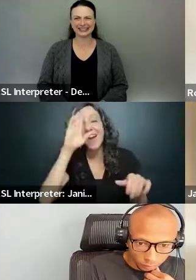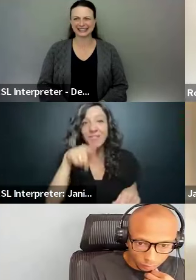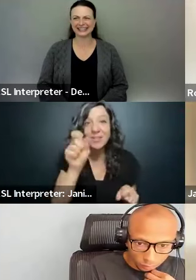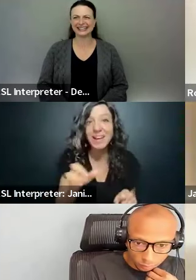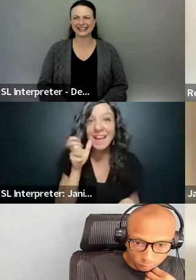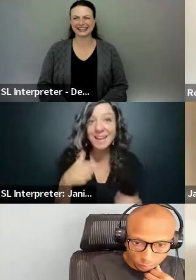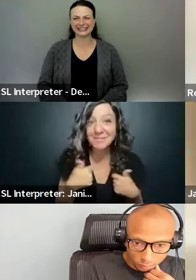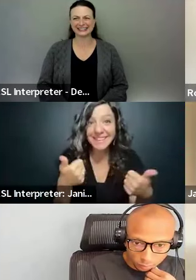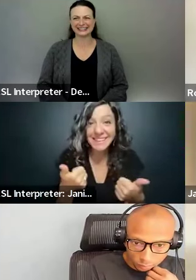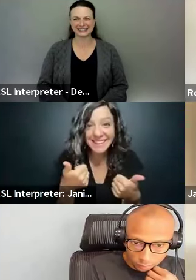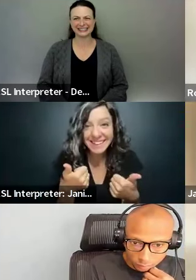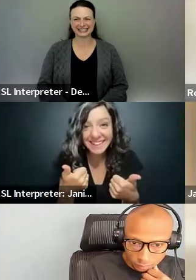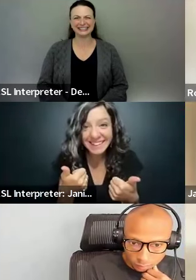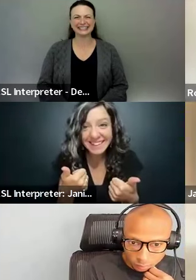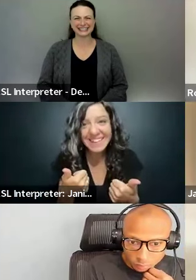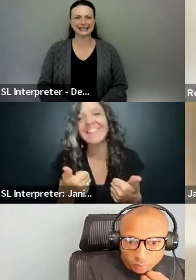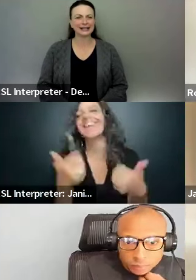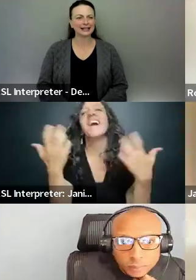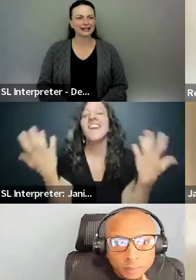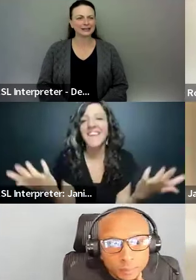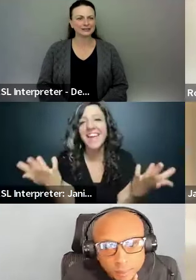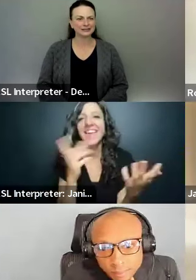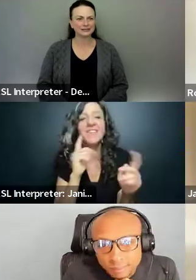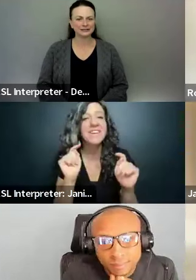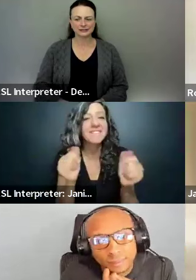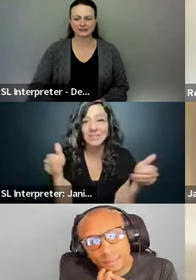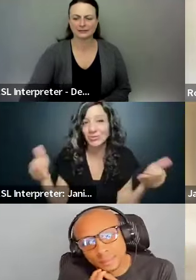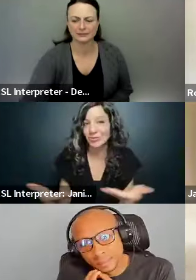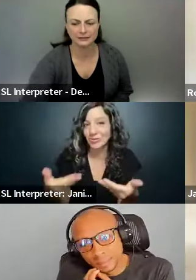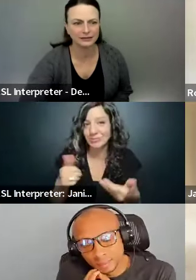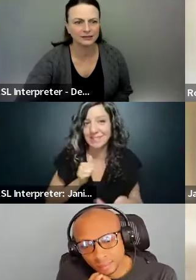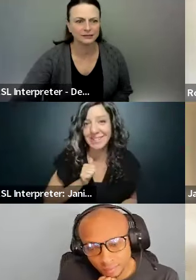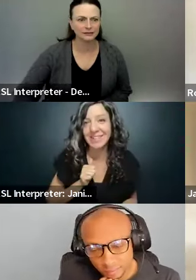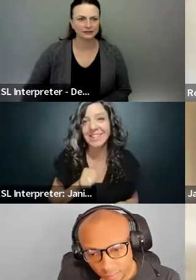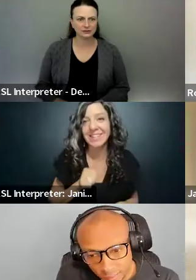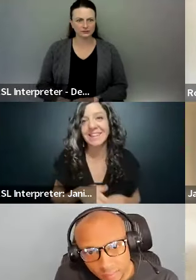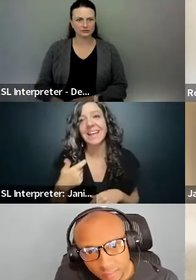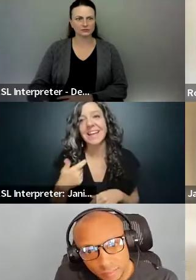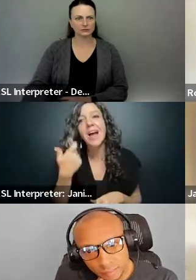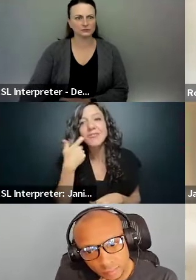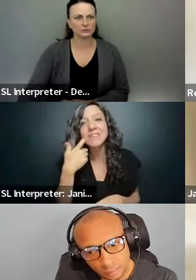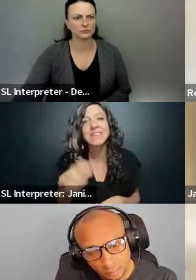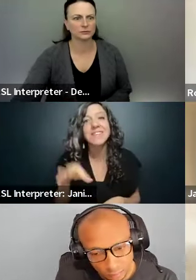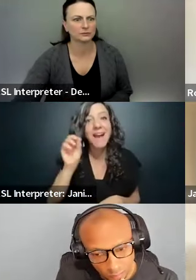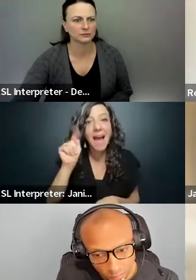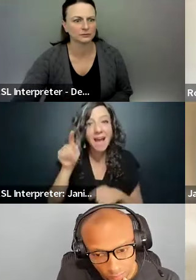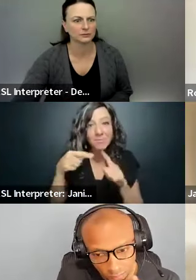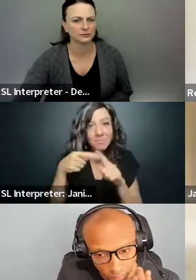now. So a quick introduction. You know, I recently found out about this group